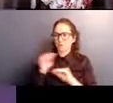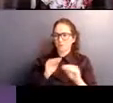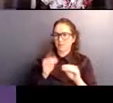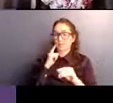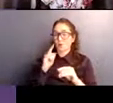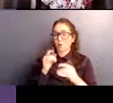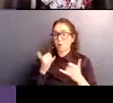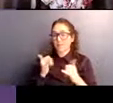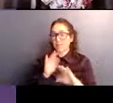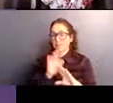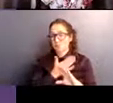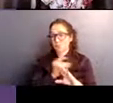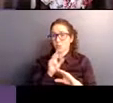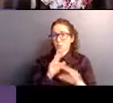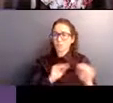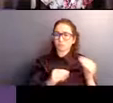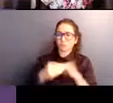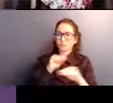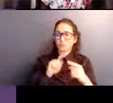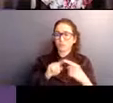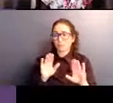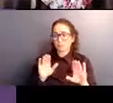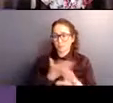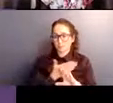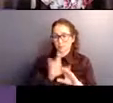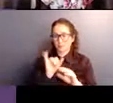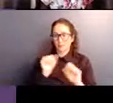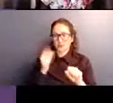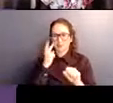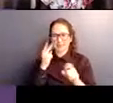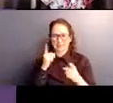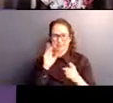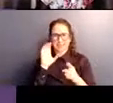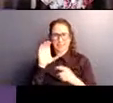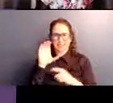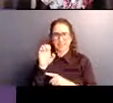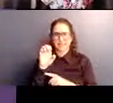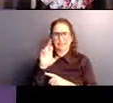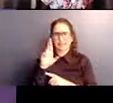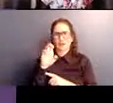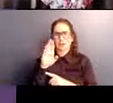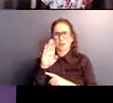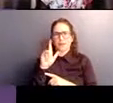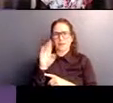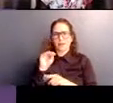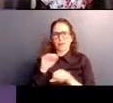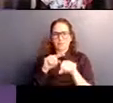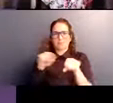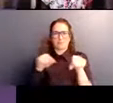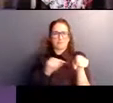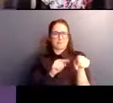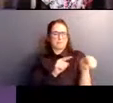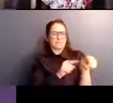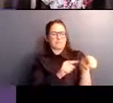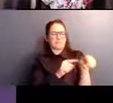instrument or move to music. We also see in this image the cerebellum, which is located towards the back at the top